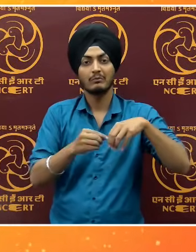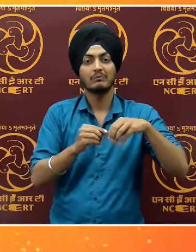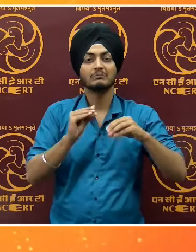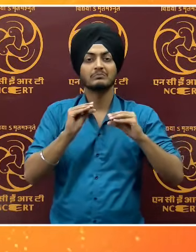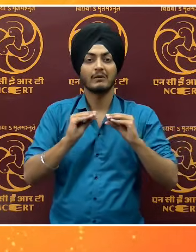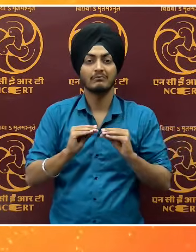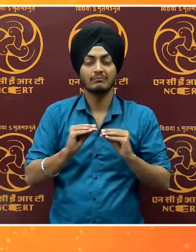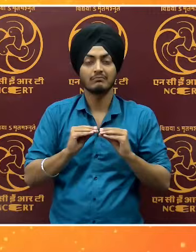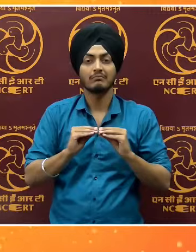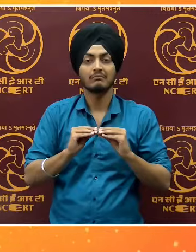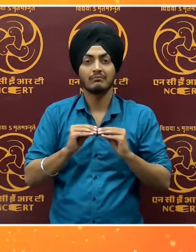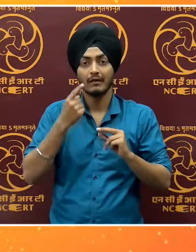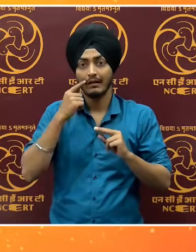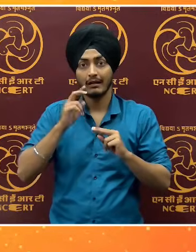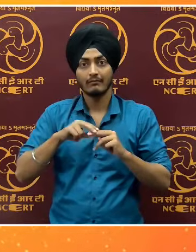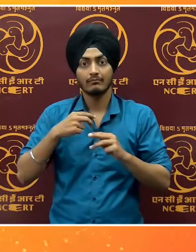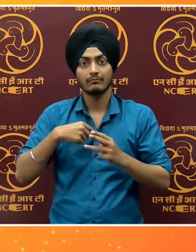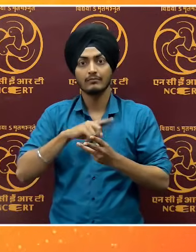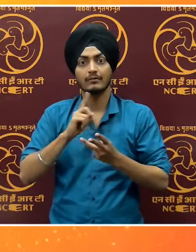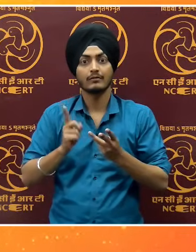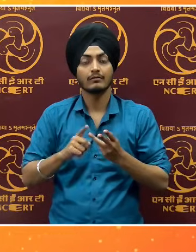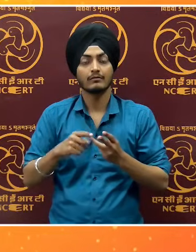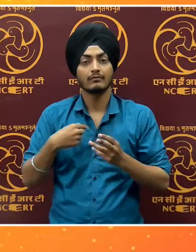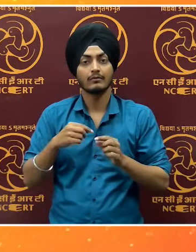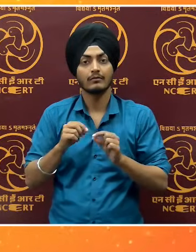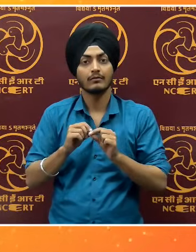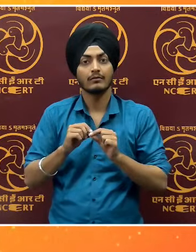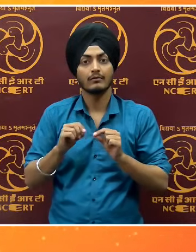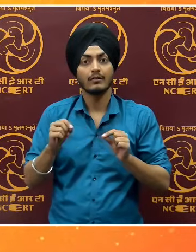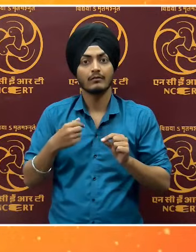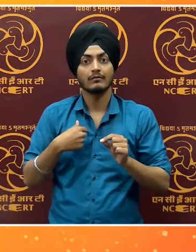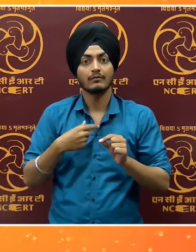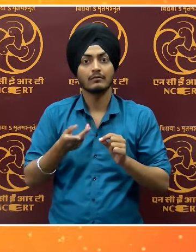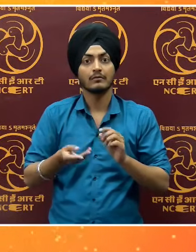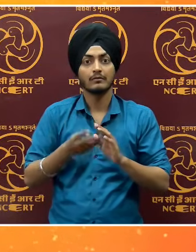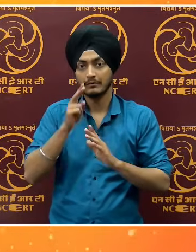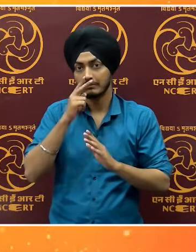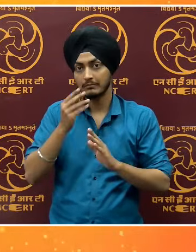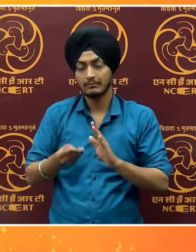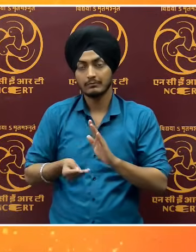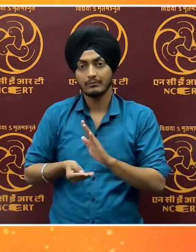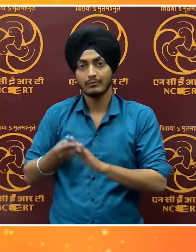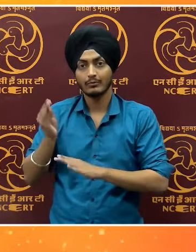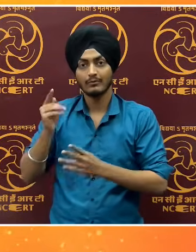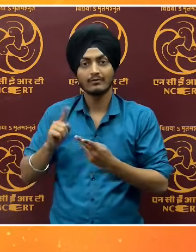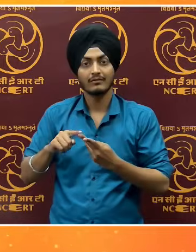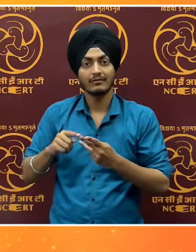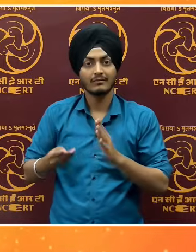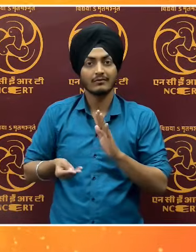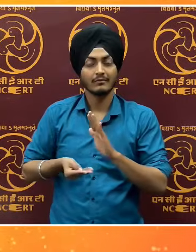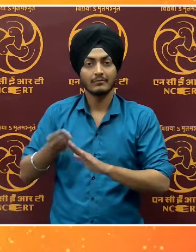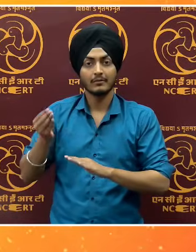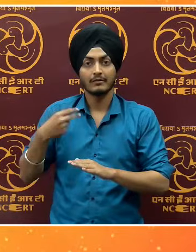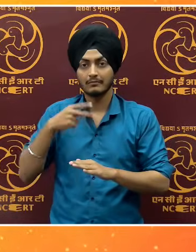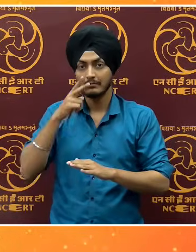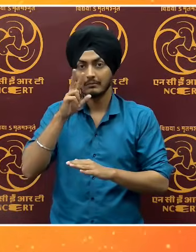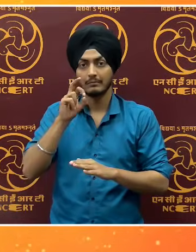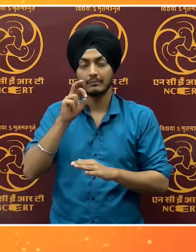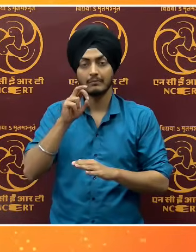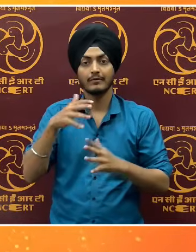these two, the resistance of the bulb is more in torch than in 20 watts